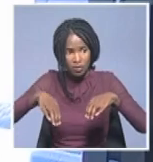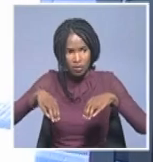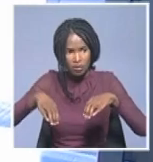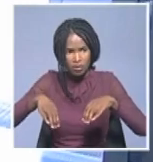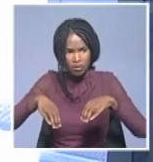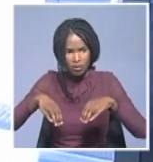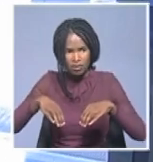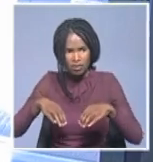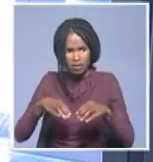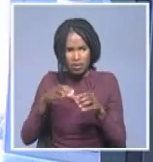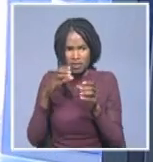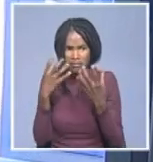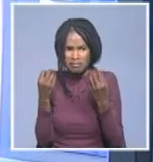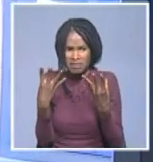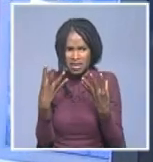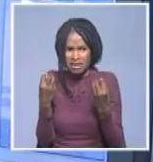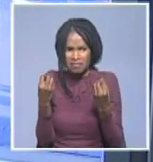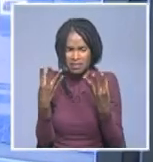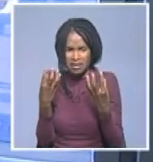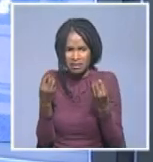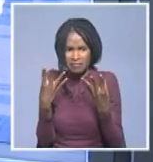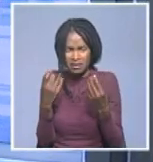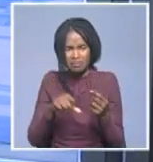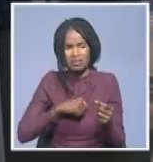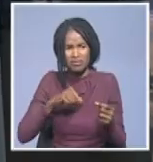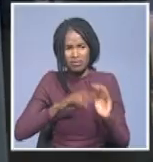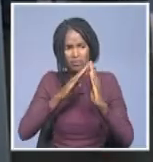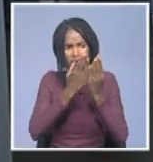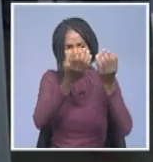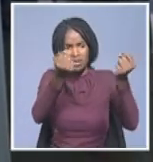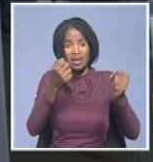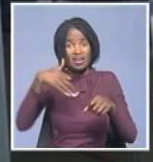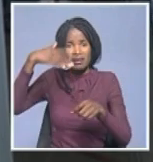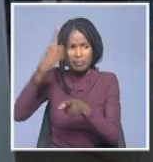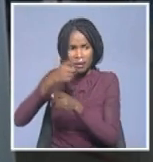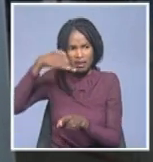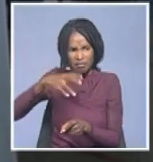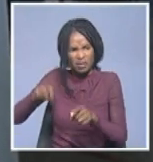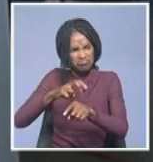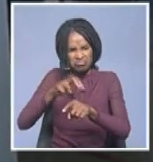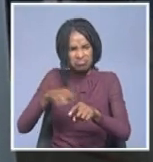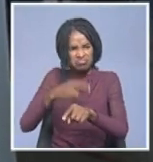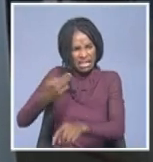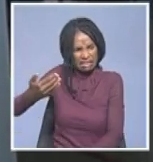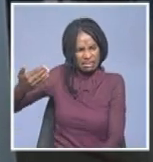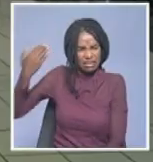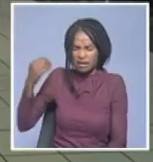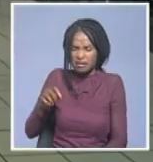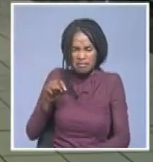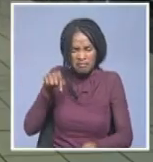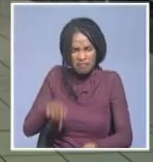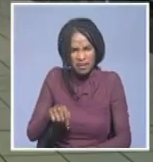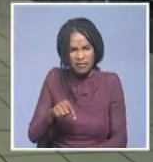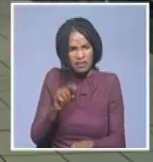There have been many outbreaks in the world. So all along, we have been prepared for any eventualities. So what